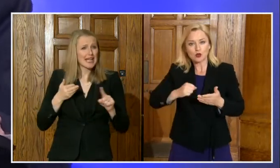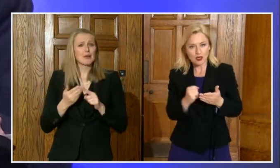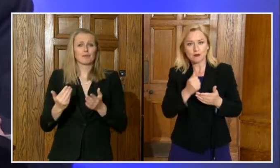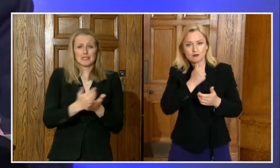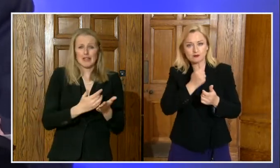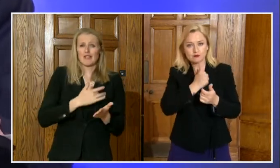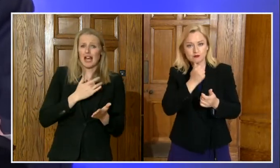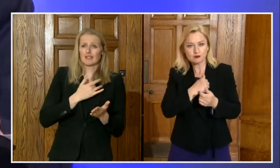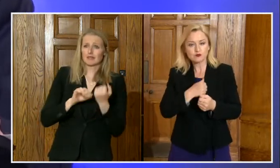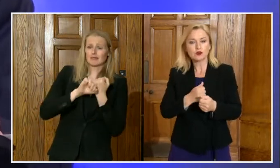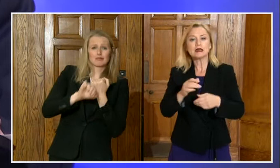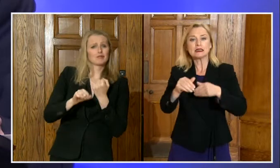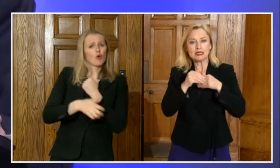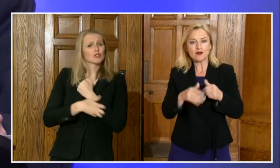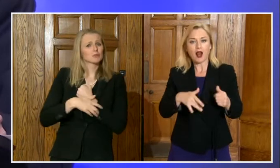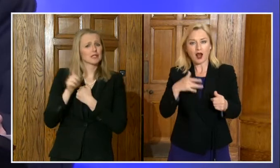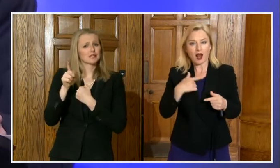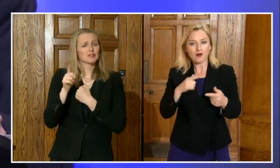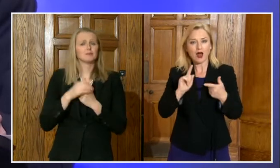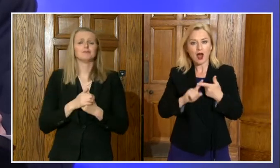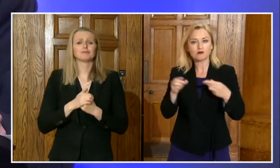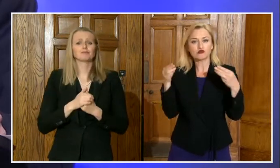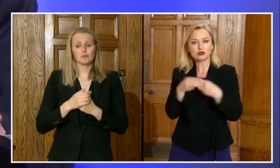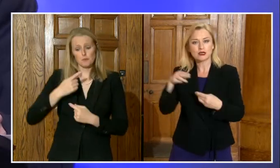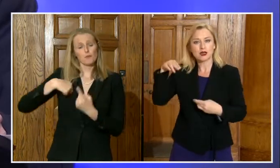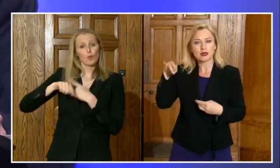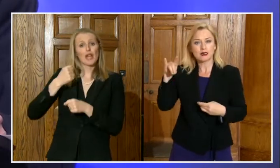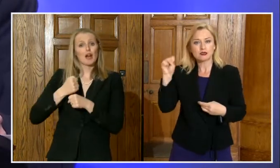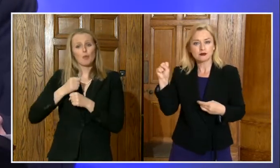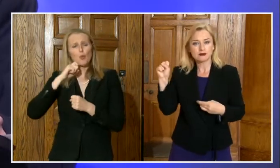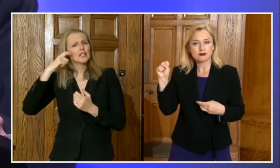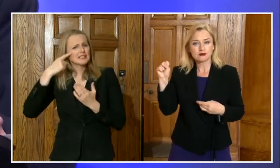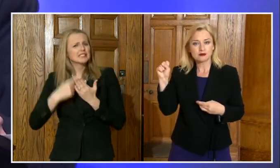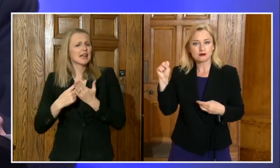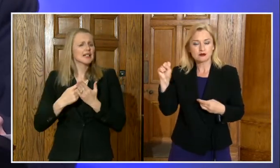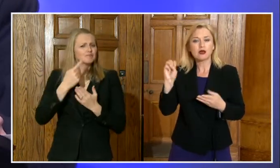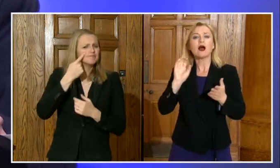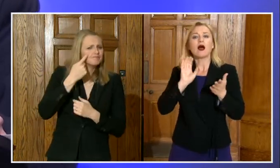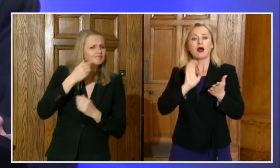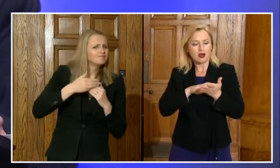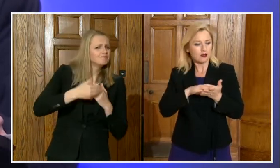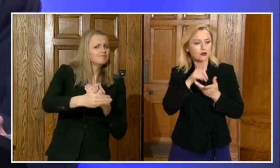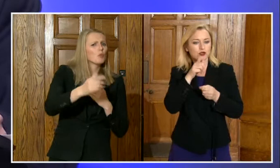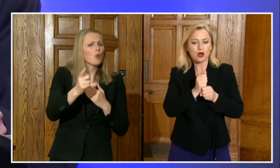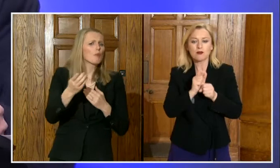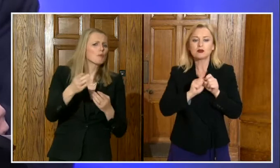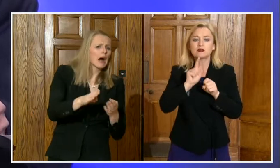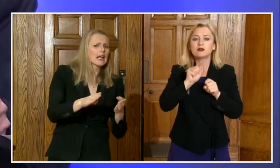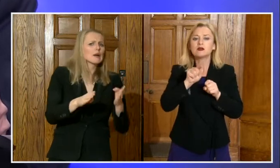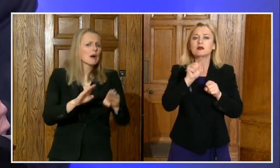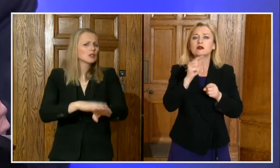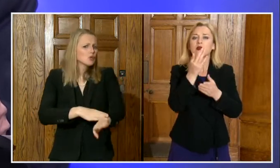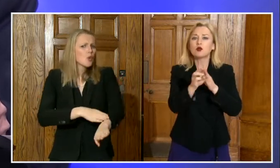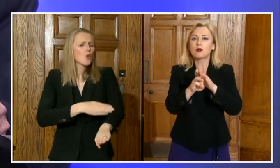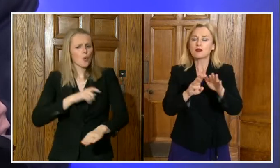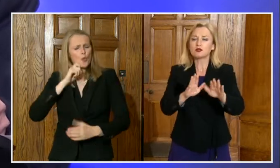out a way ahead and to decide what form social distancing regulations could take in future months. That's the right thing to